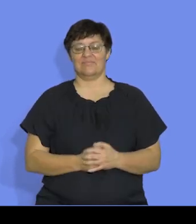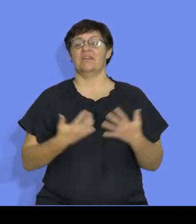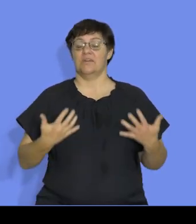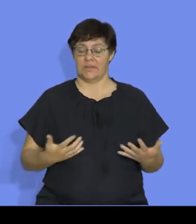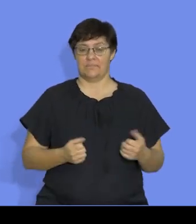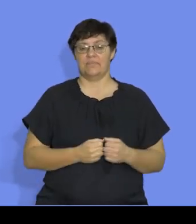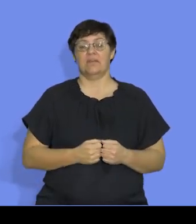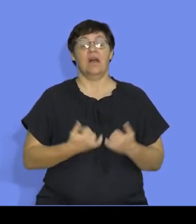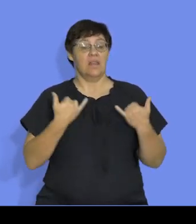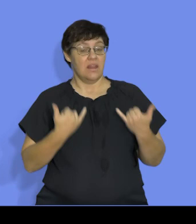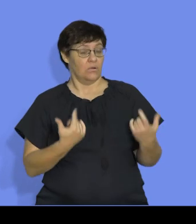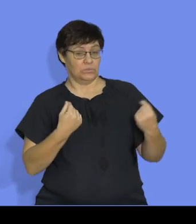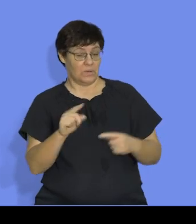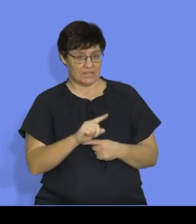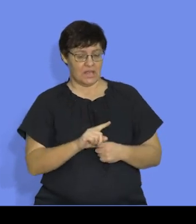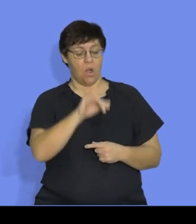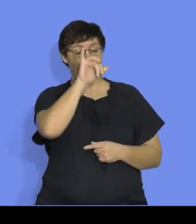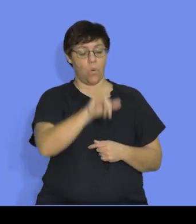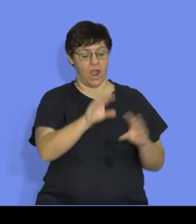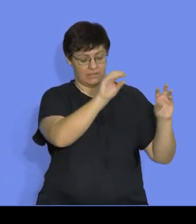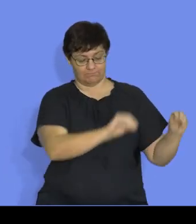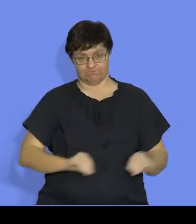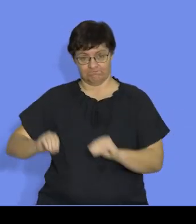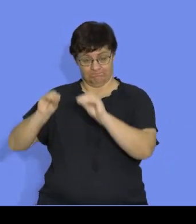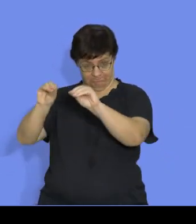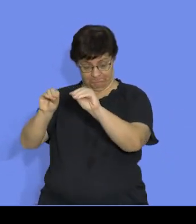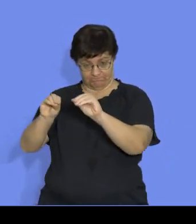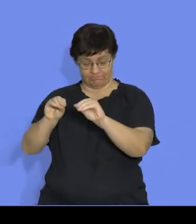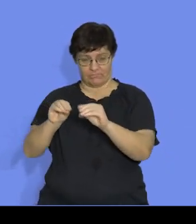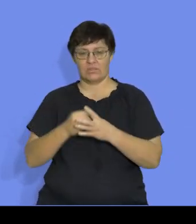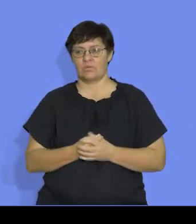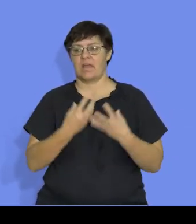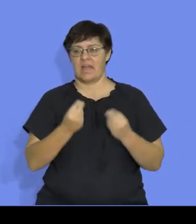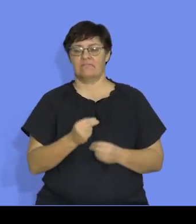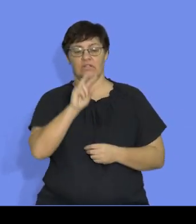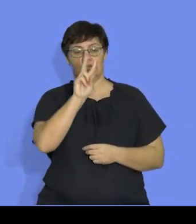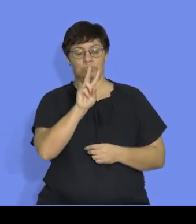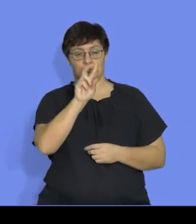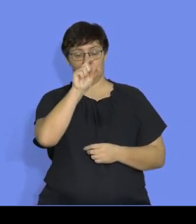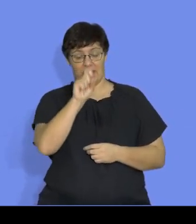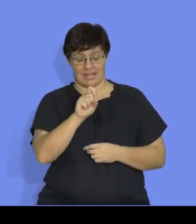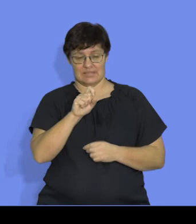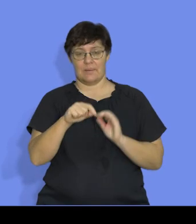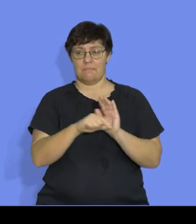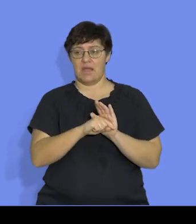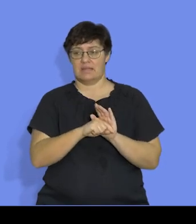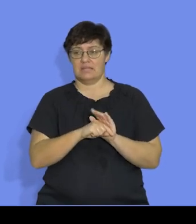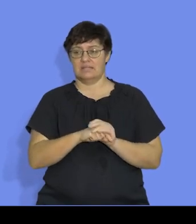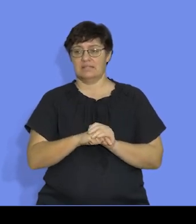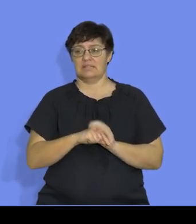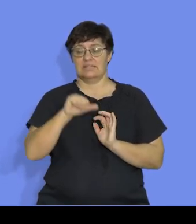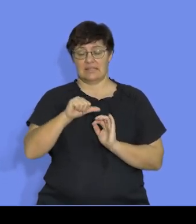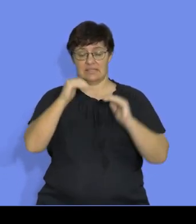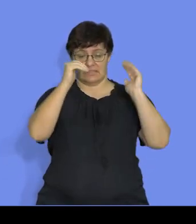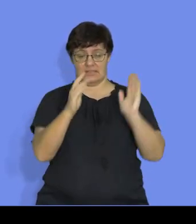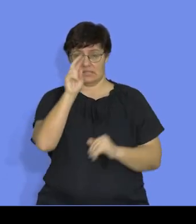Great, guys. So now I'm going to take this y across. So I'm going to have 2x minus 6 squared is